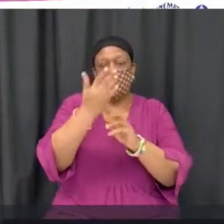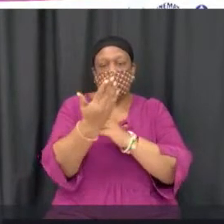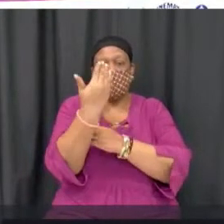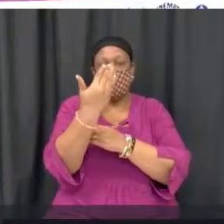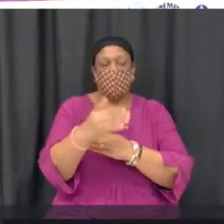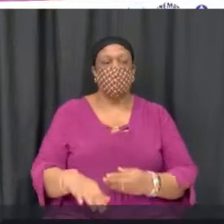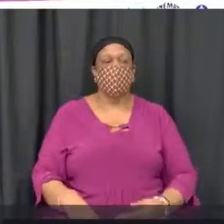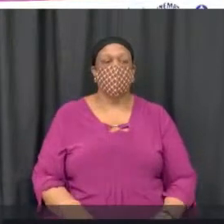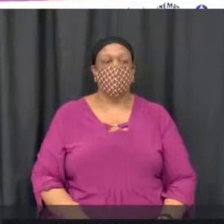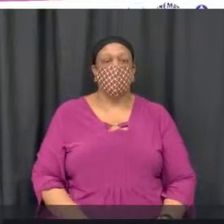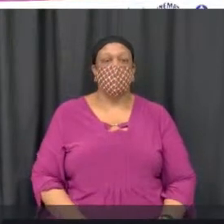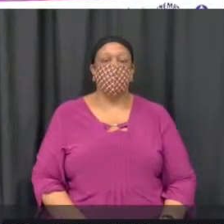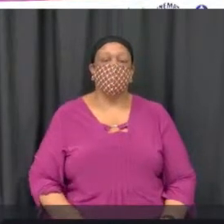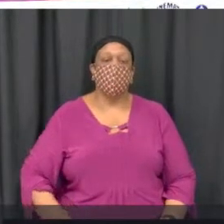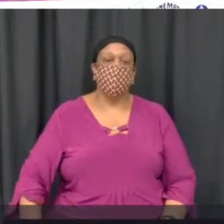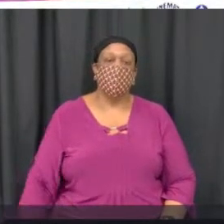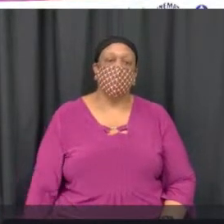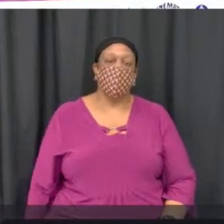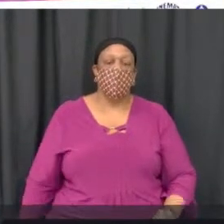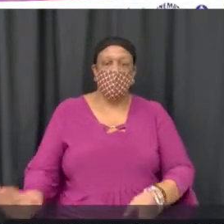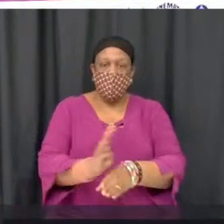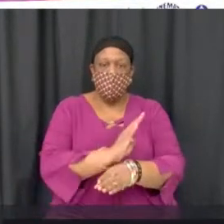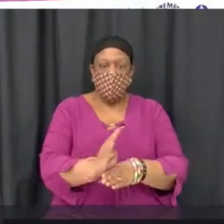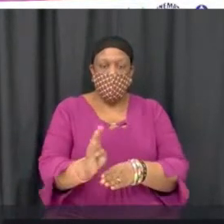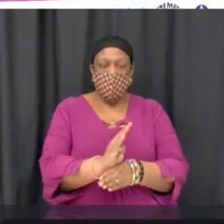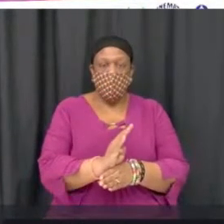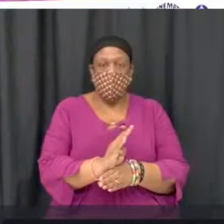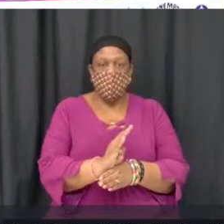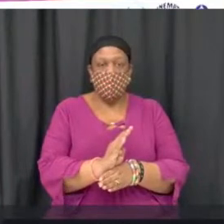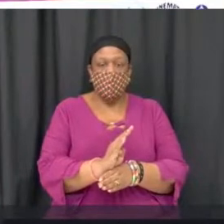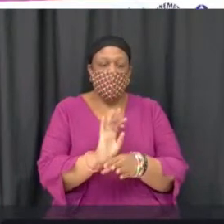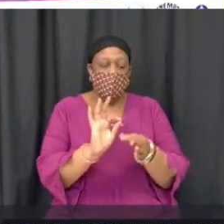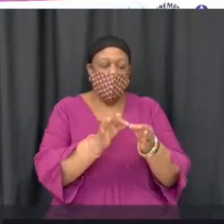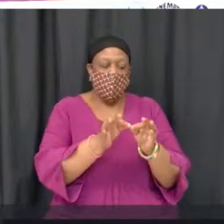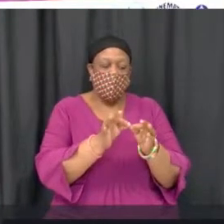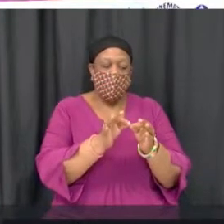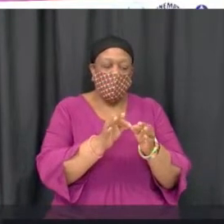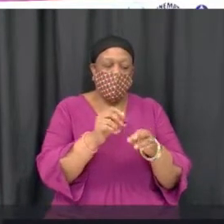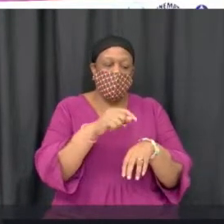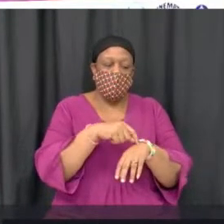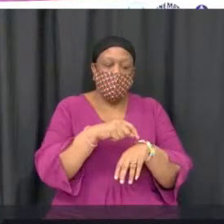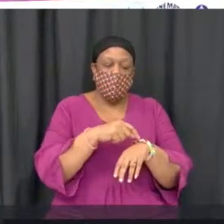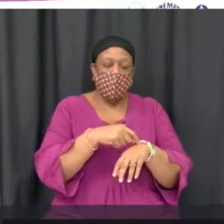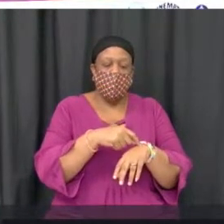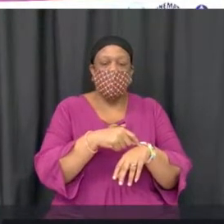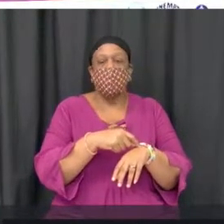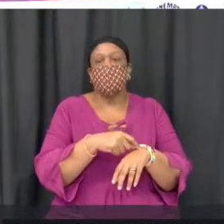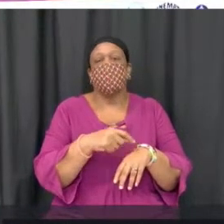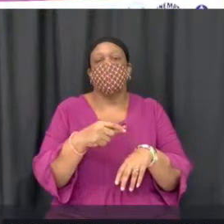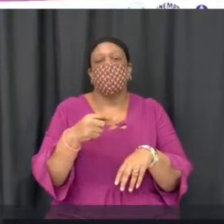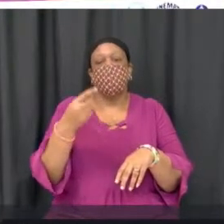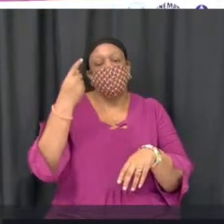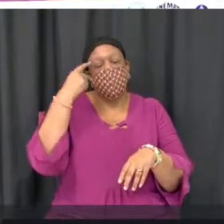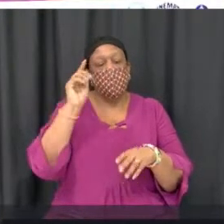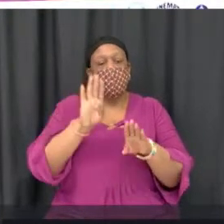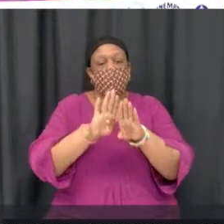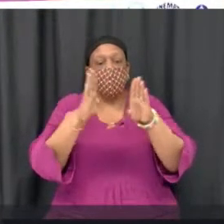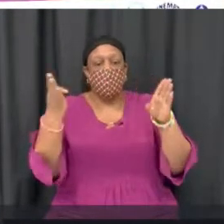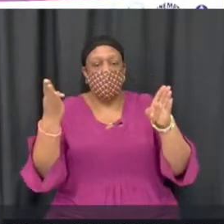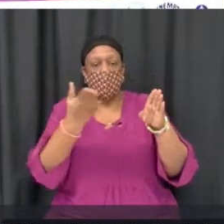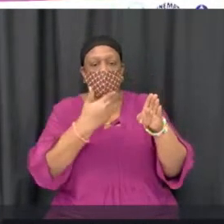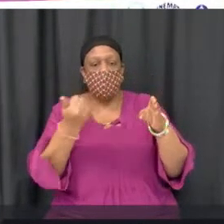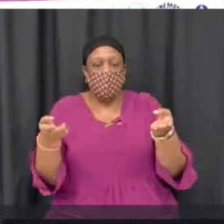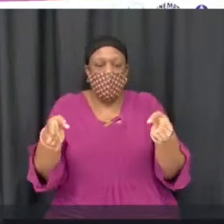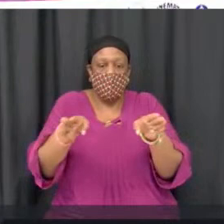enterprises are required to adjust their opening and closing hours to allow sufficient time for their staff and customers